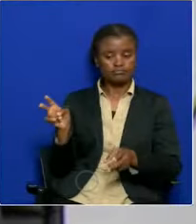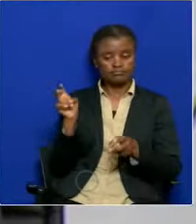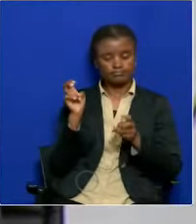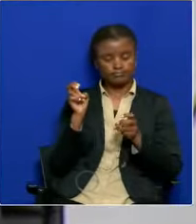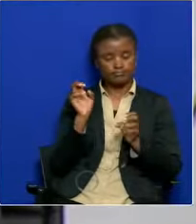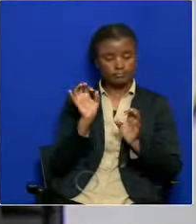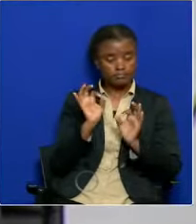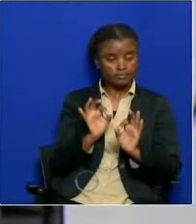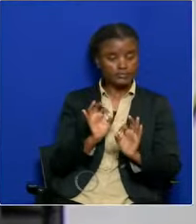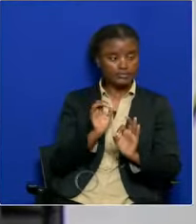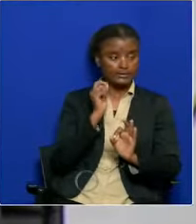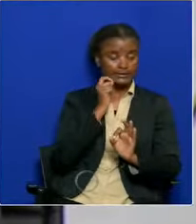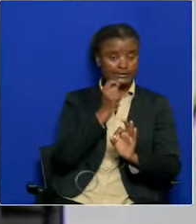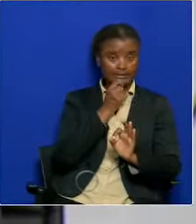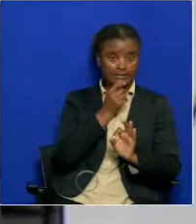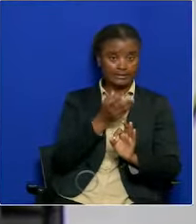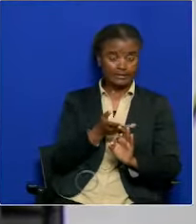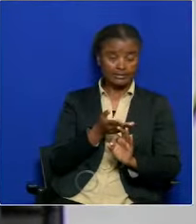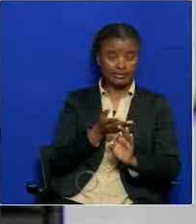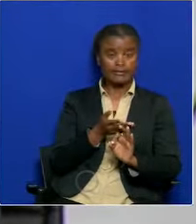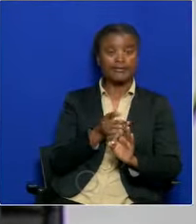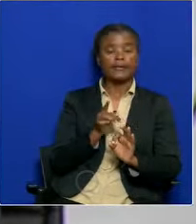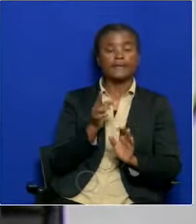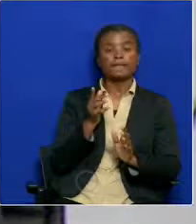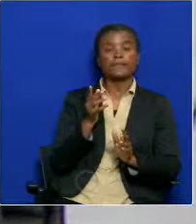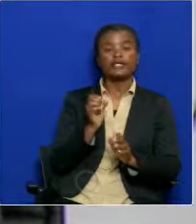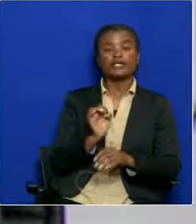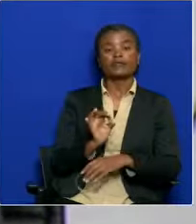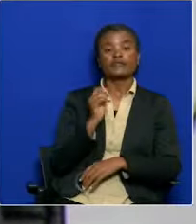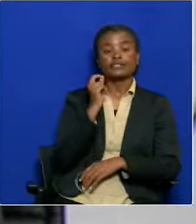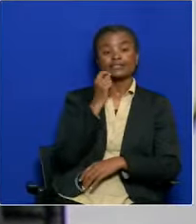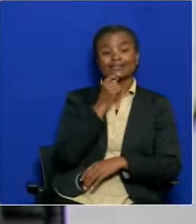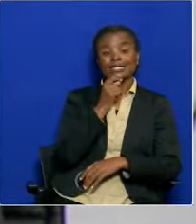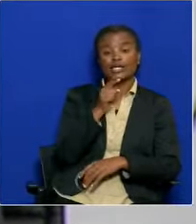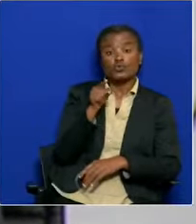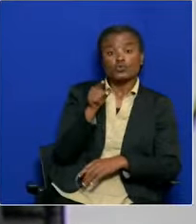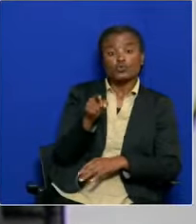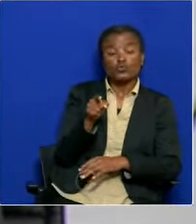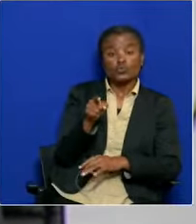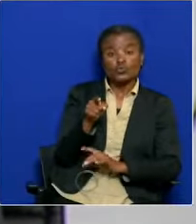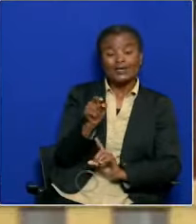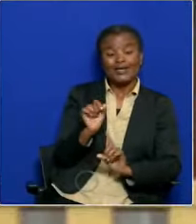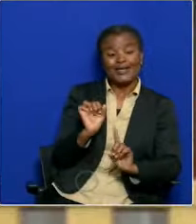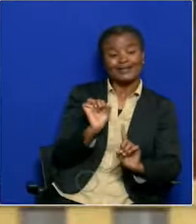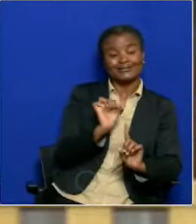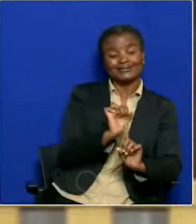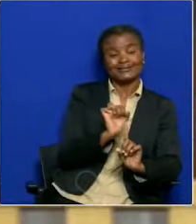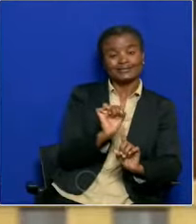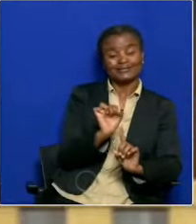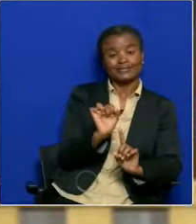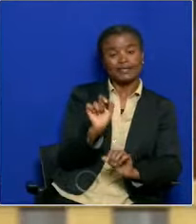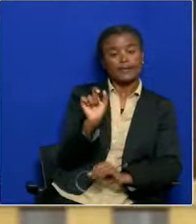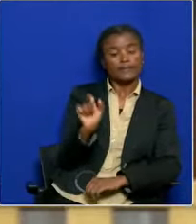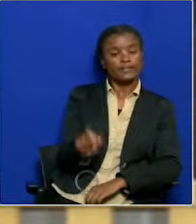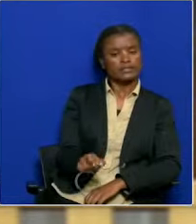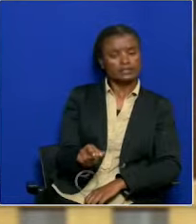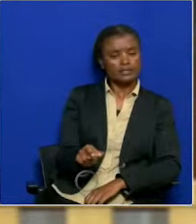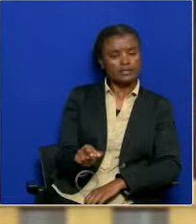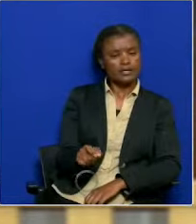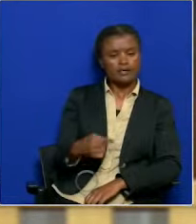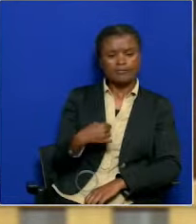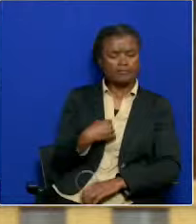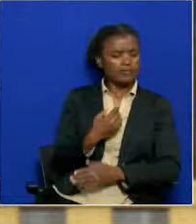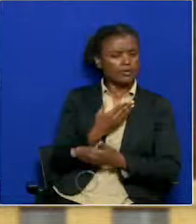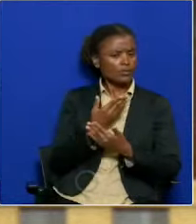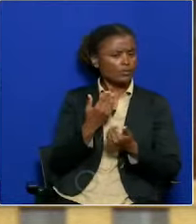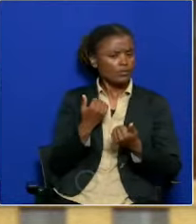said, if he says you're his person, I don't see why you would be upset, because as a